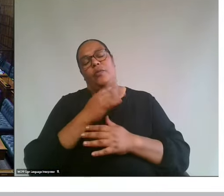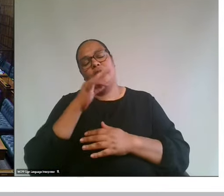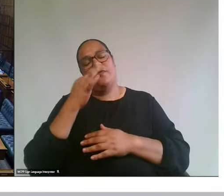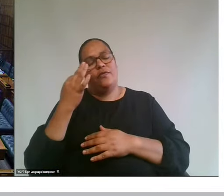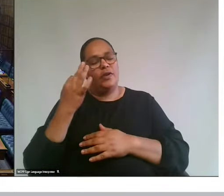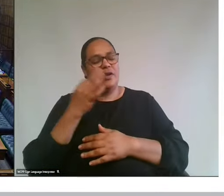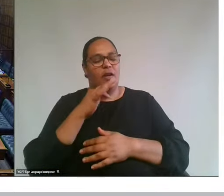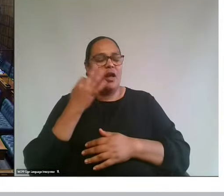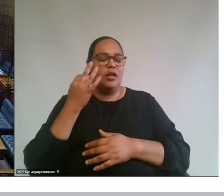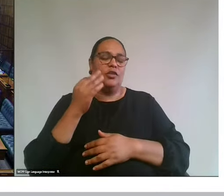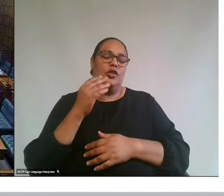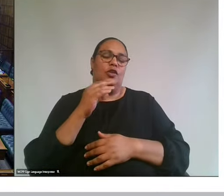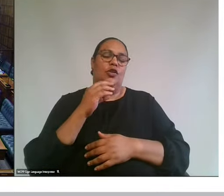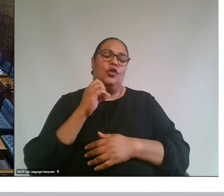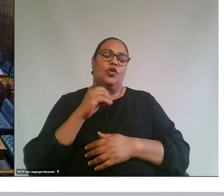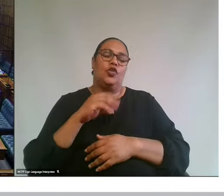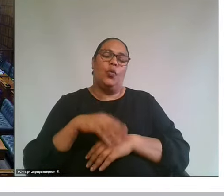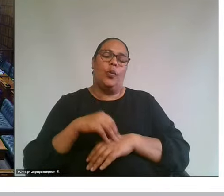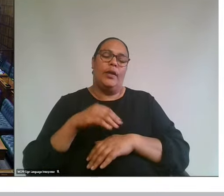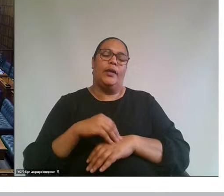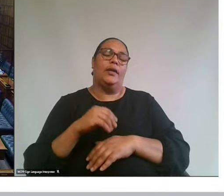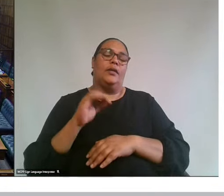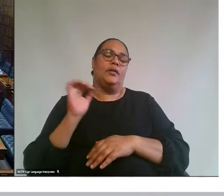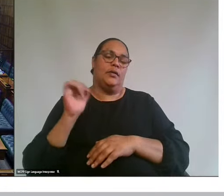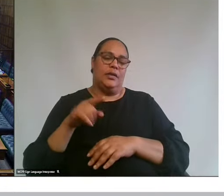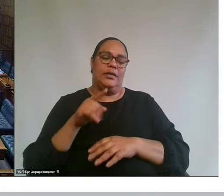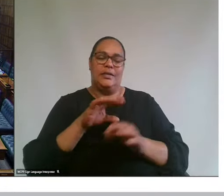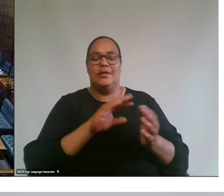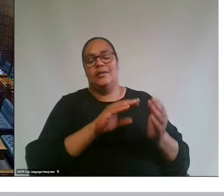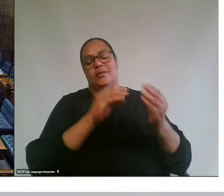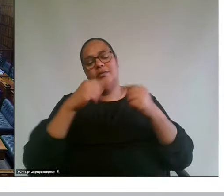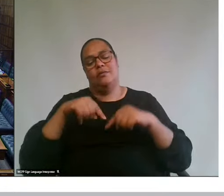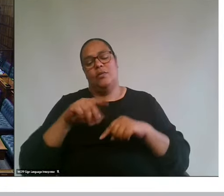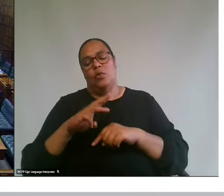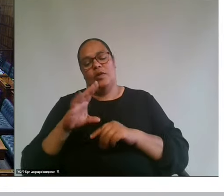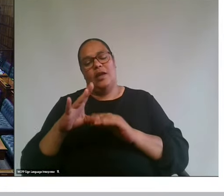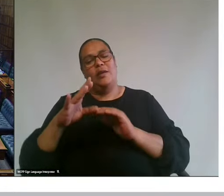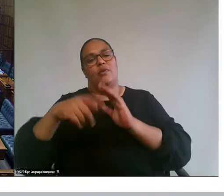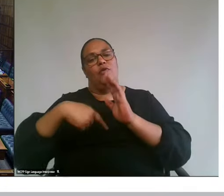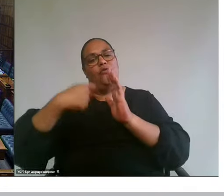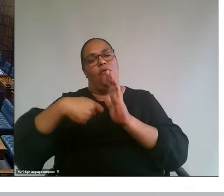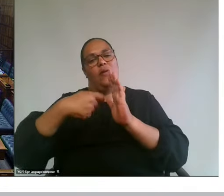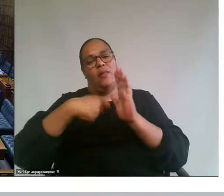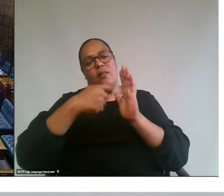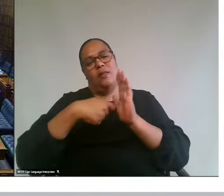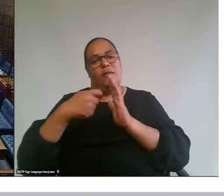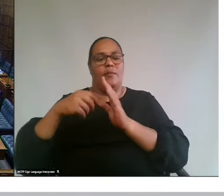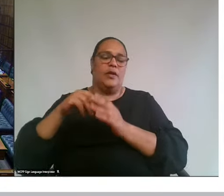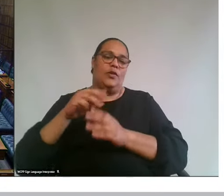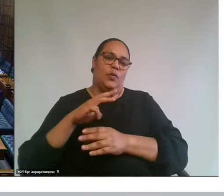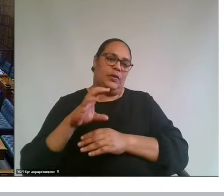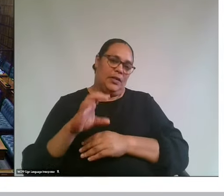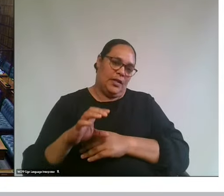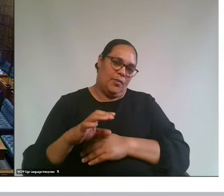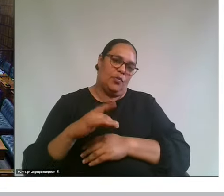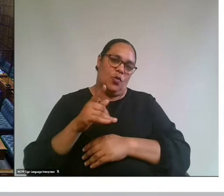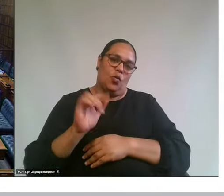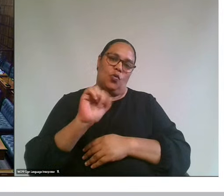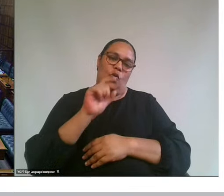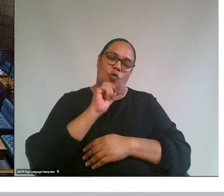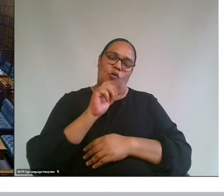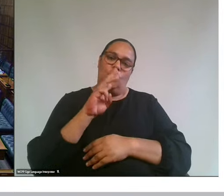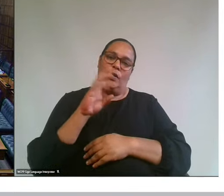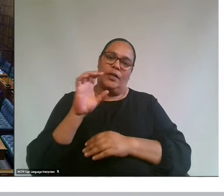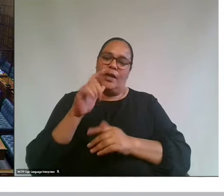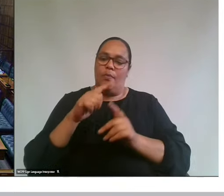indeed and these are companies that are coming into the Western C to form in the Western Cape so they use Western